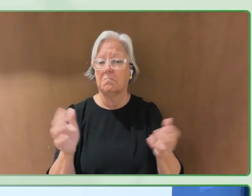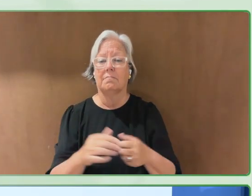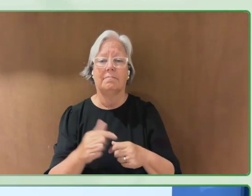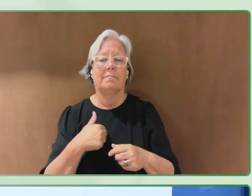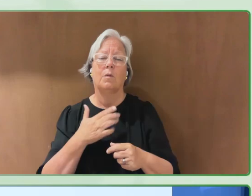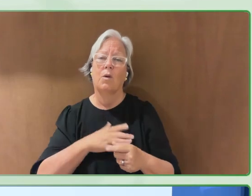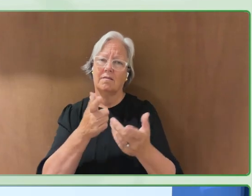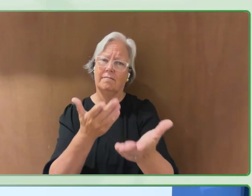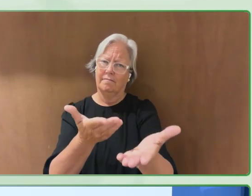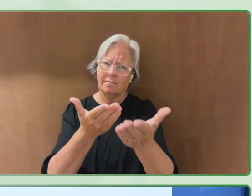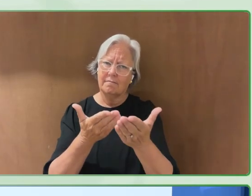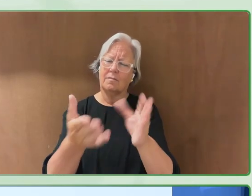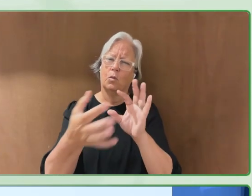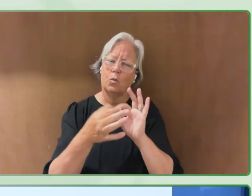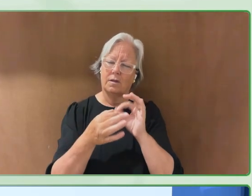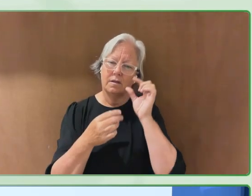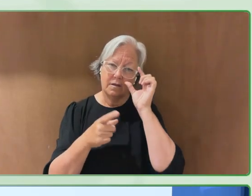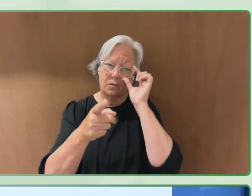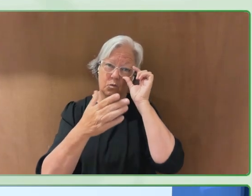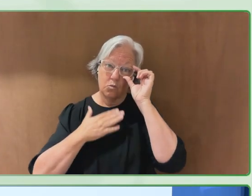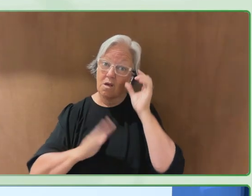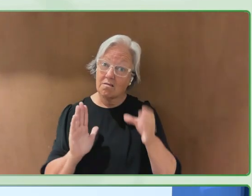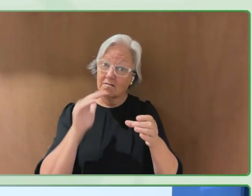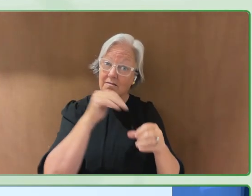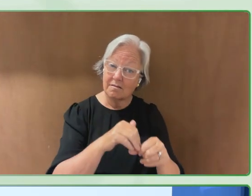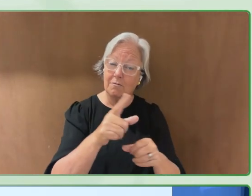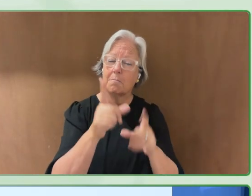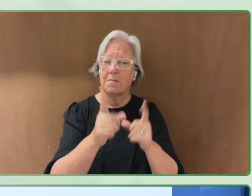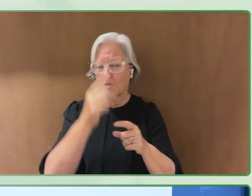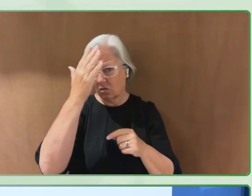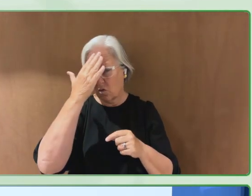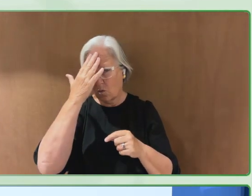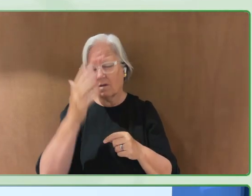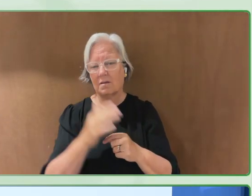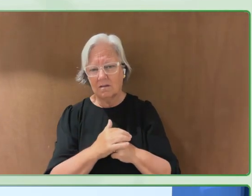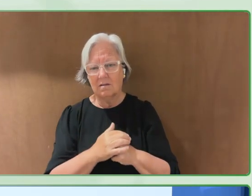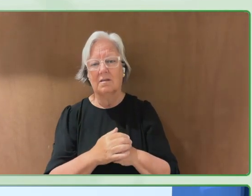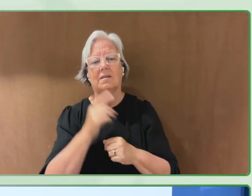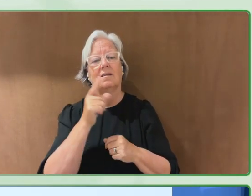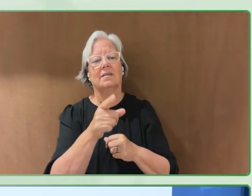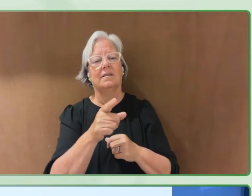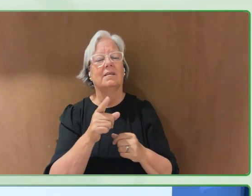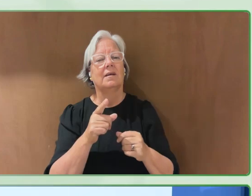us. If you want to be part of this, you need to know that Humanos 3D is a non-profit organization that